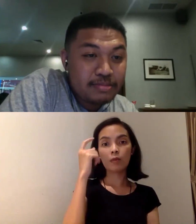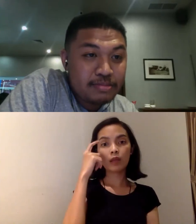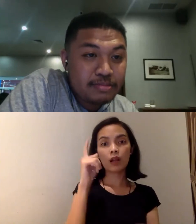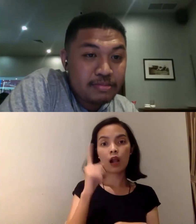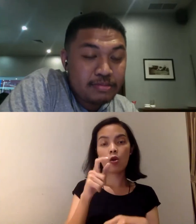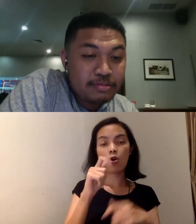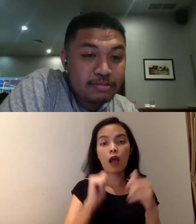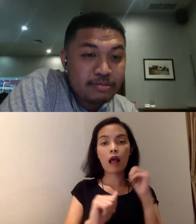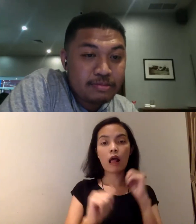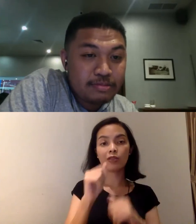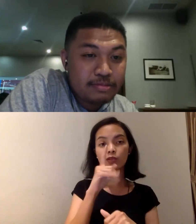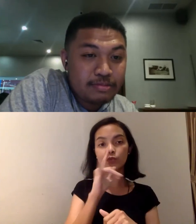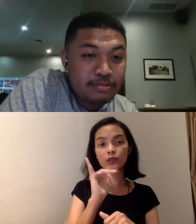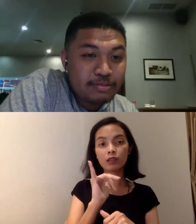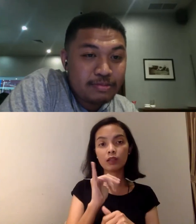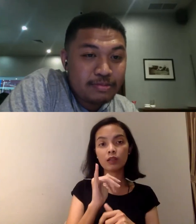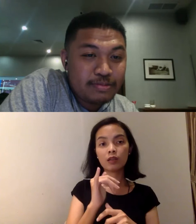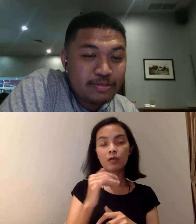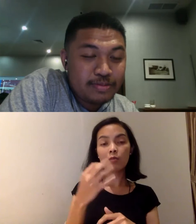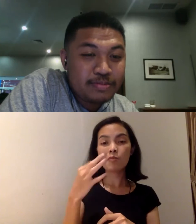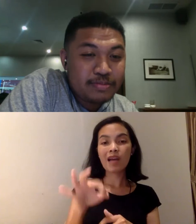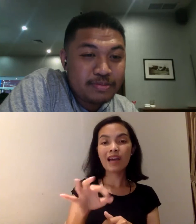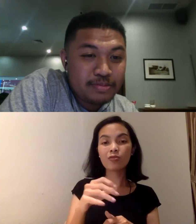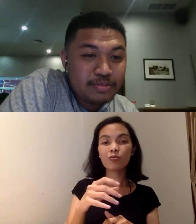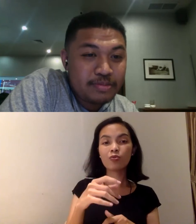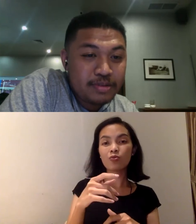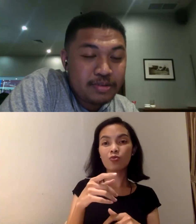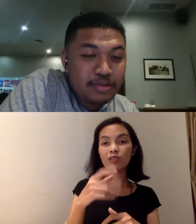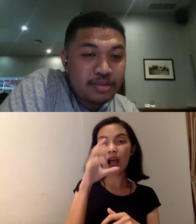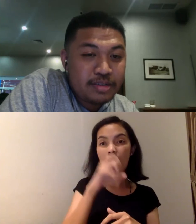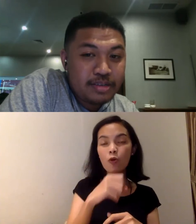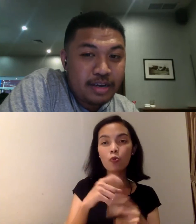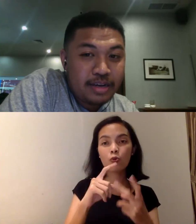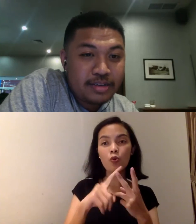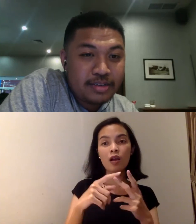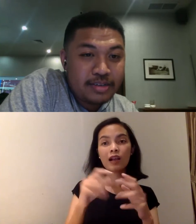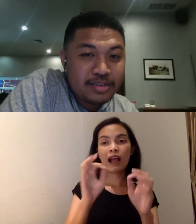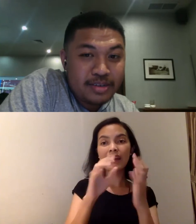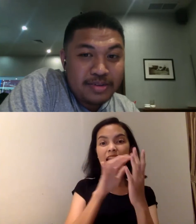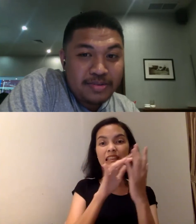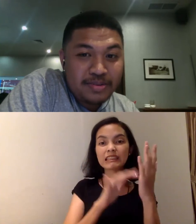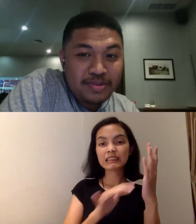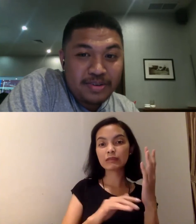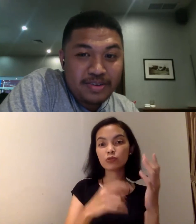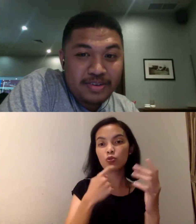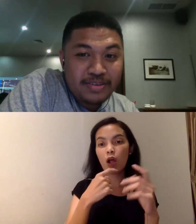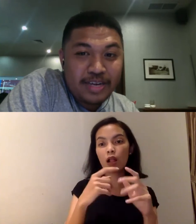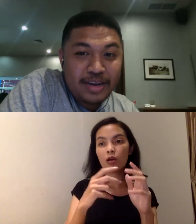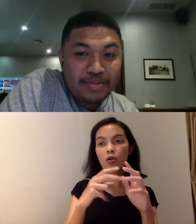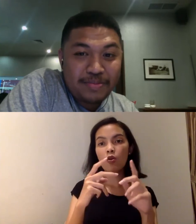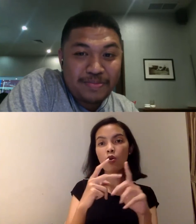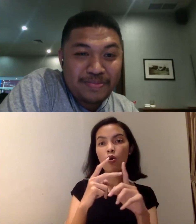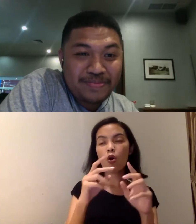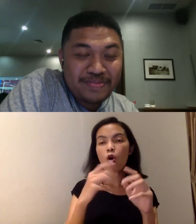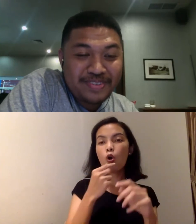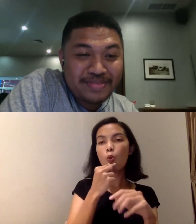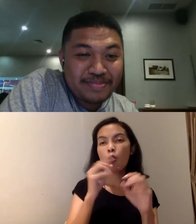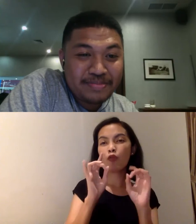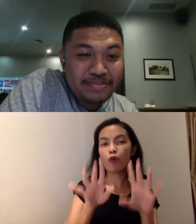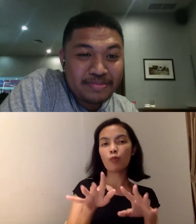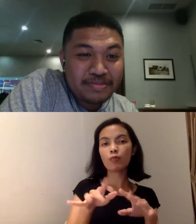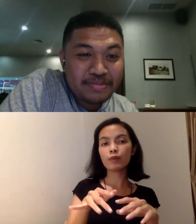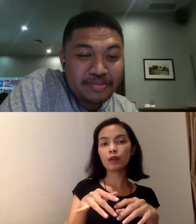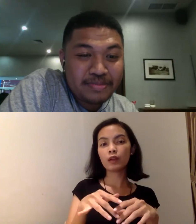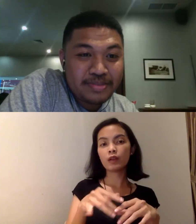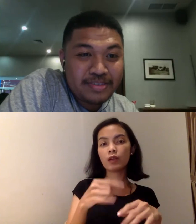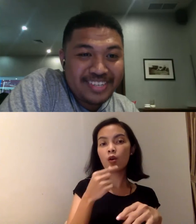actually, the words are unscripted, like what they say about all those Yeah. homophobia comments. For Yeah. those of you who haven't watched it, you should